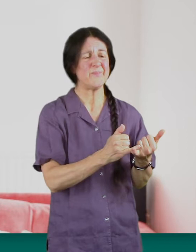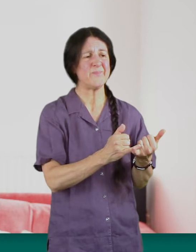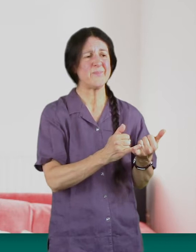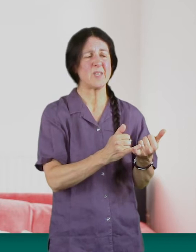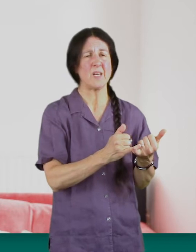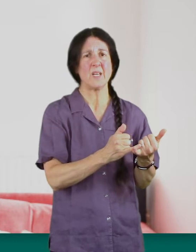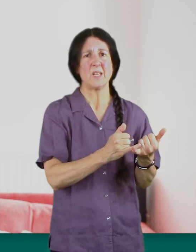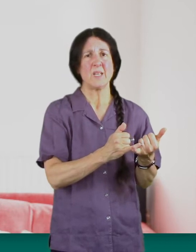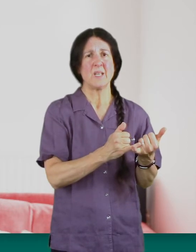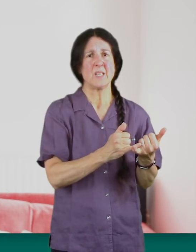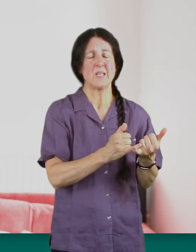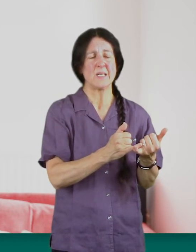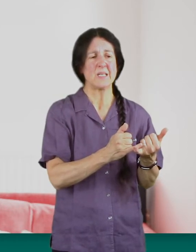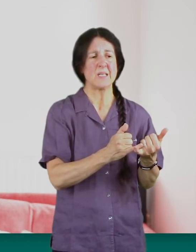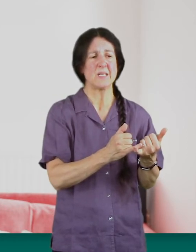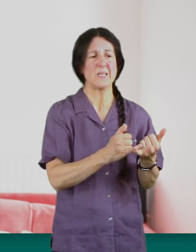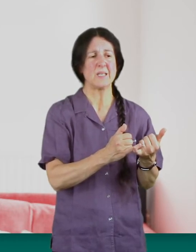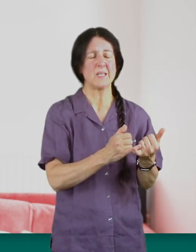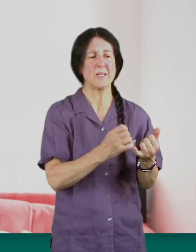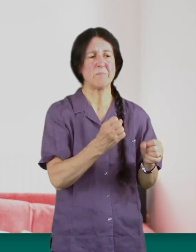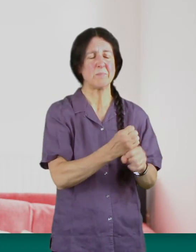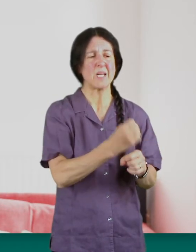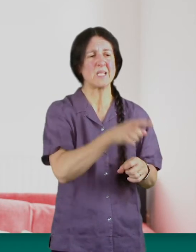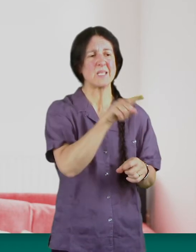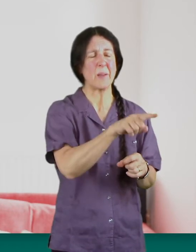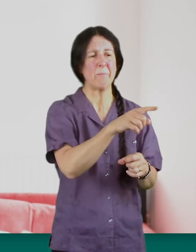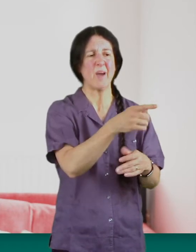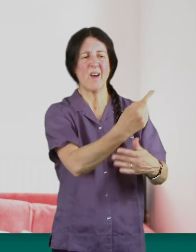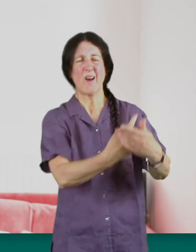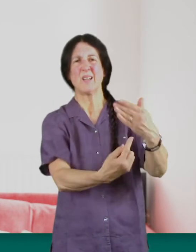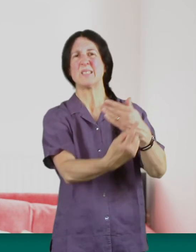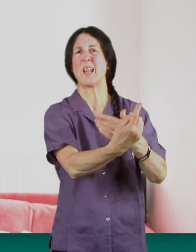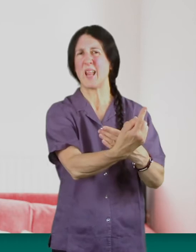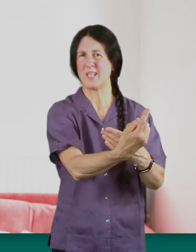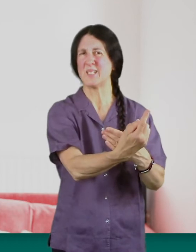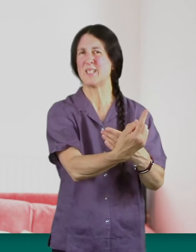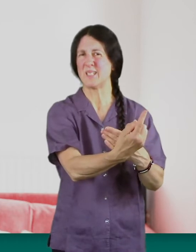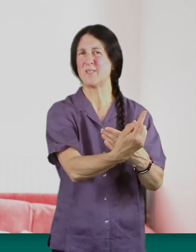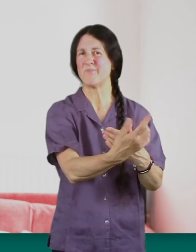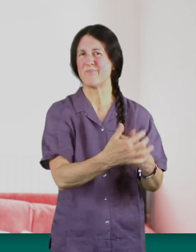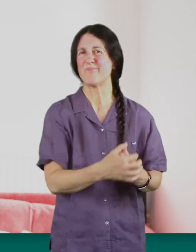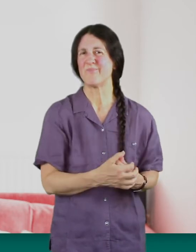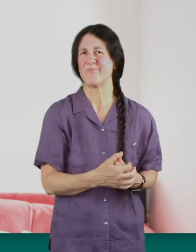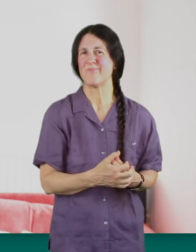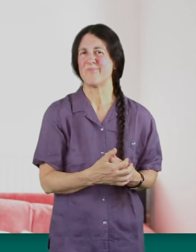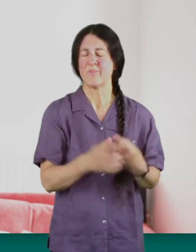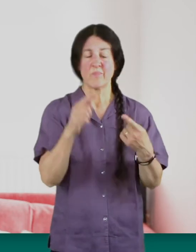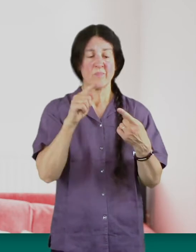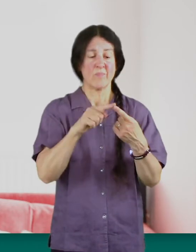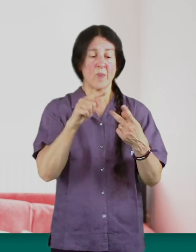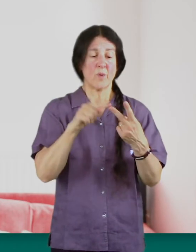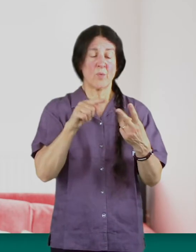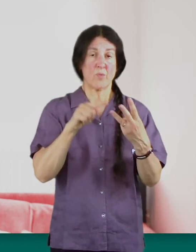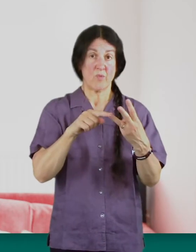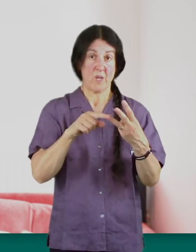does is push him into isolation. There are three really key relationships I think we see this